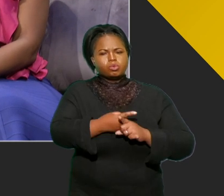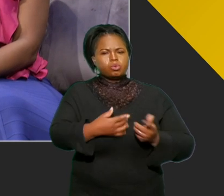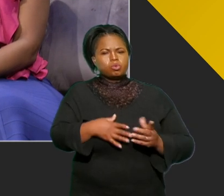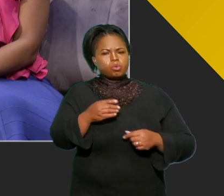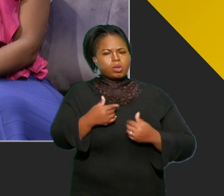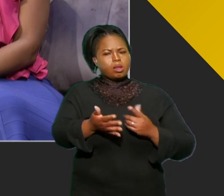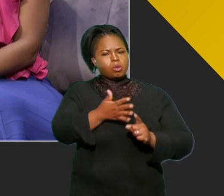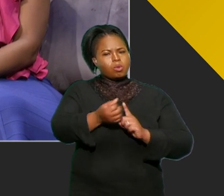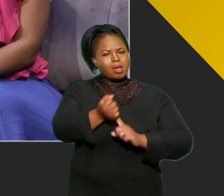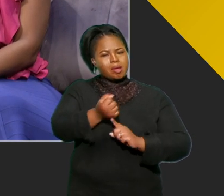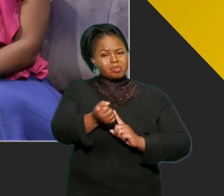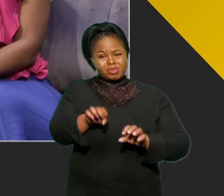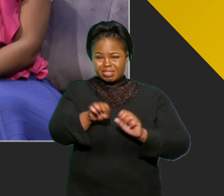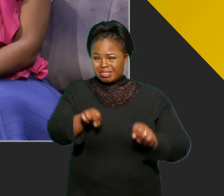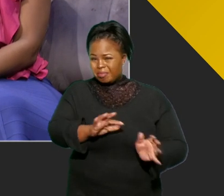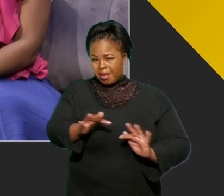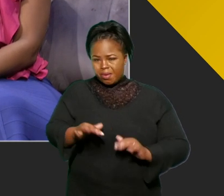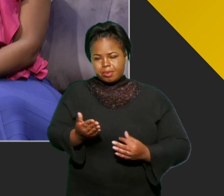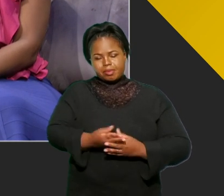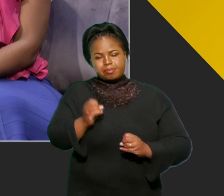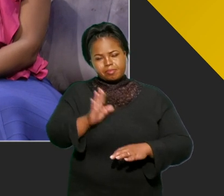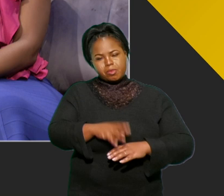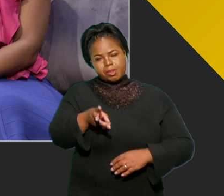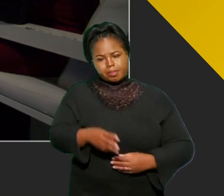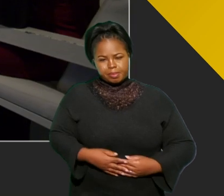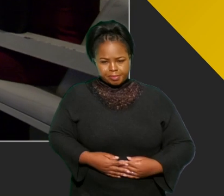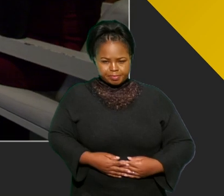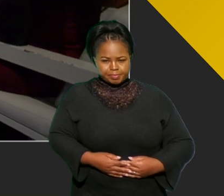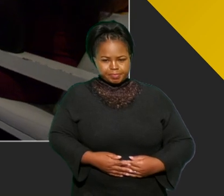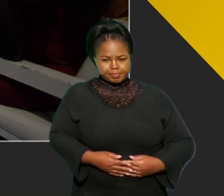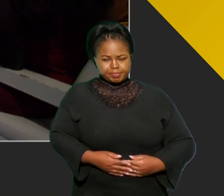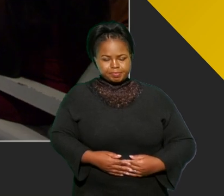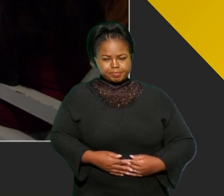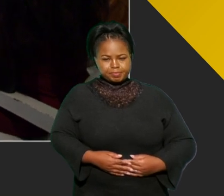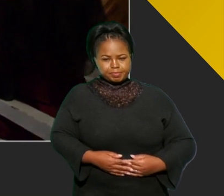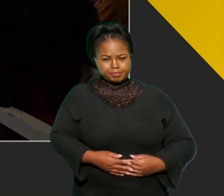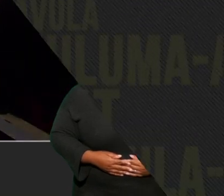it comes to creating these systems? Konke lokho, Bespuya, after that break.